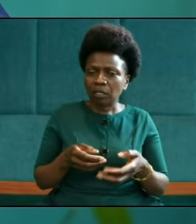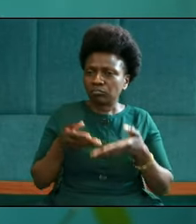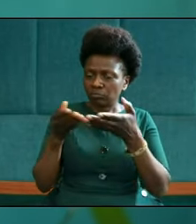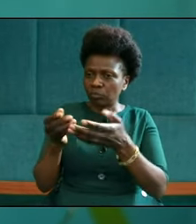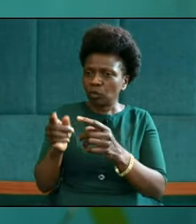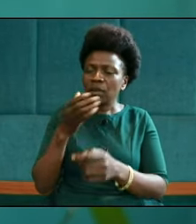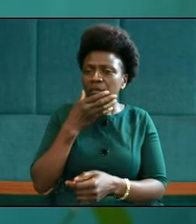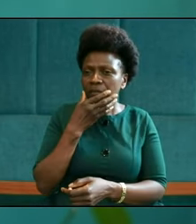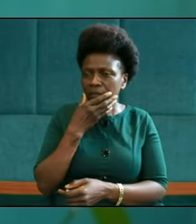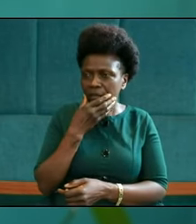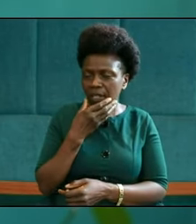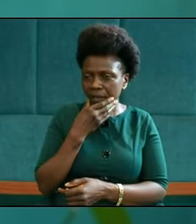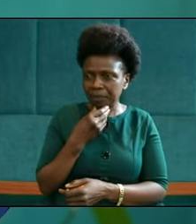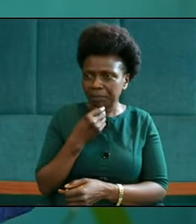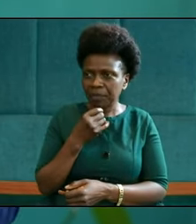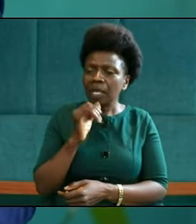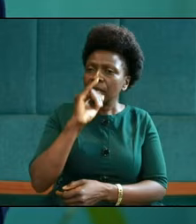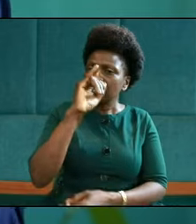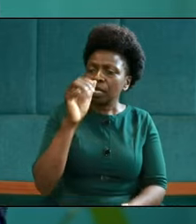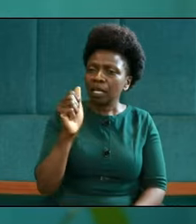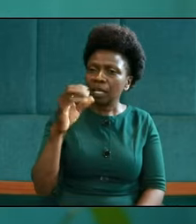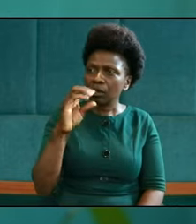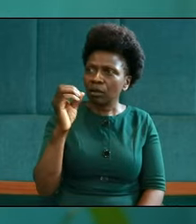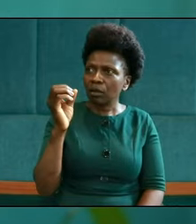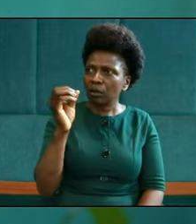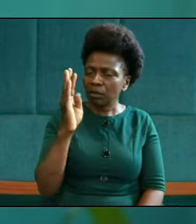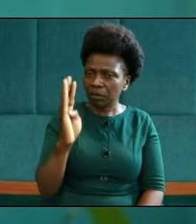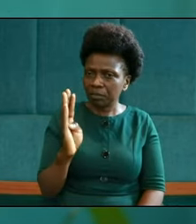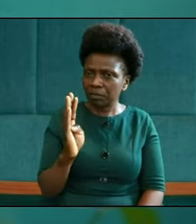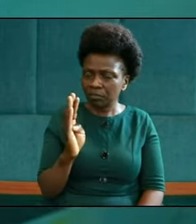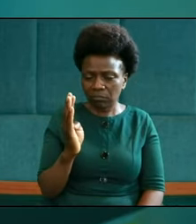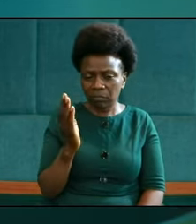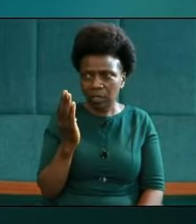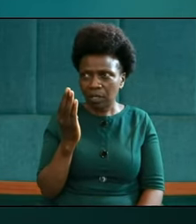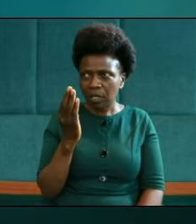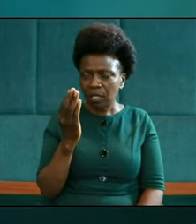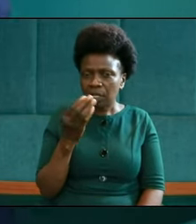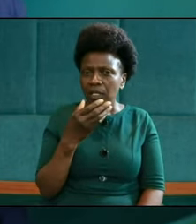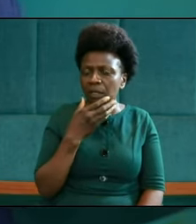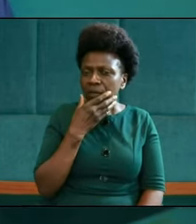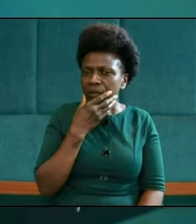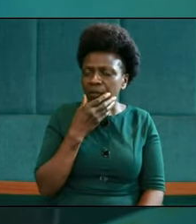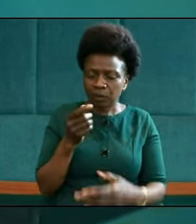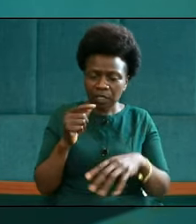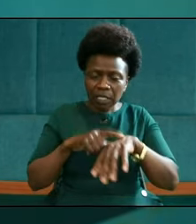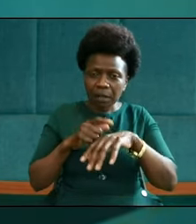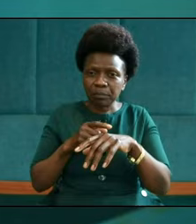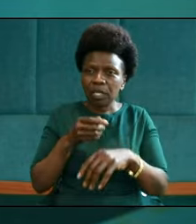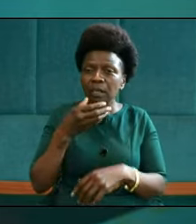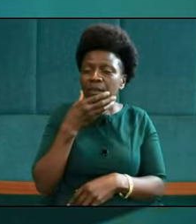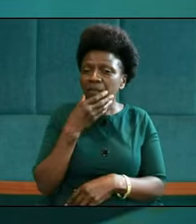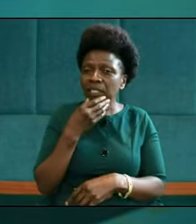I love. Jacob, you know, sometimes when you want to sin, something is talking to you and telling